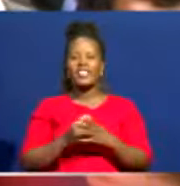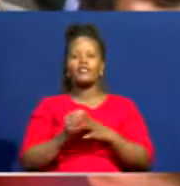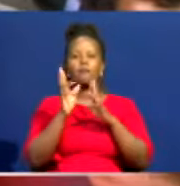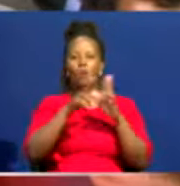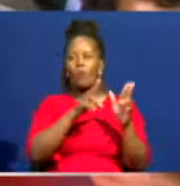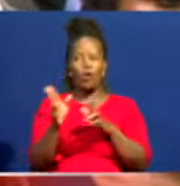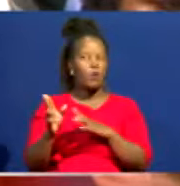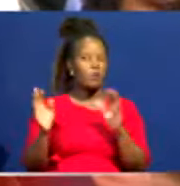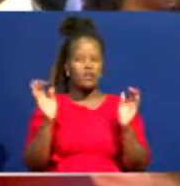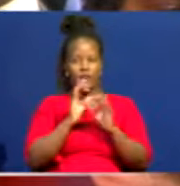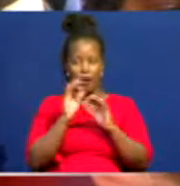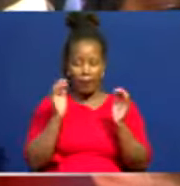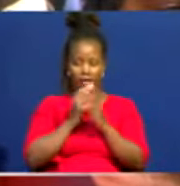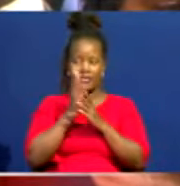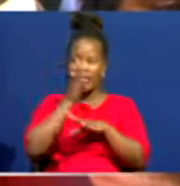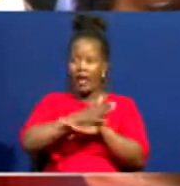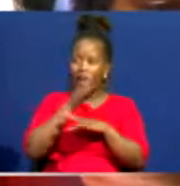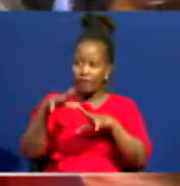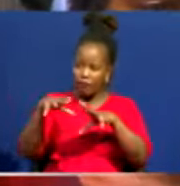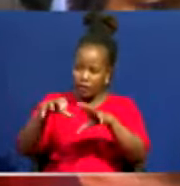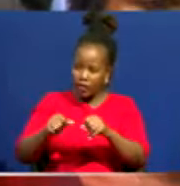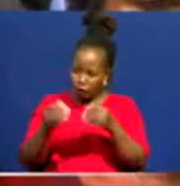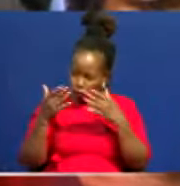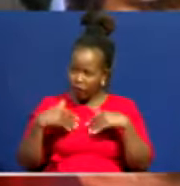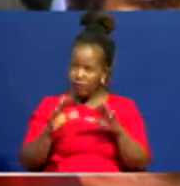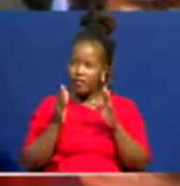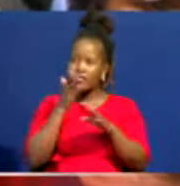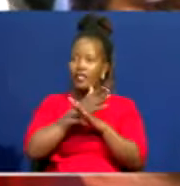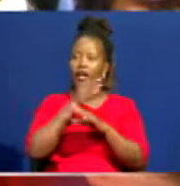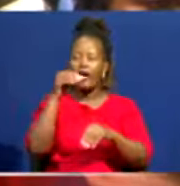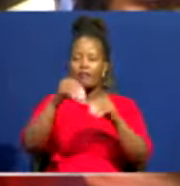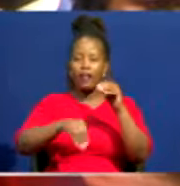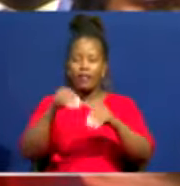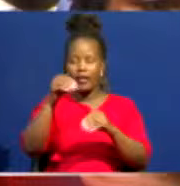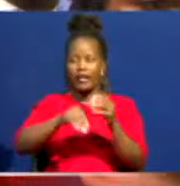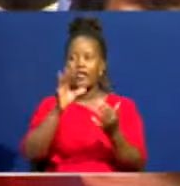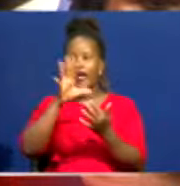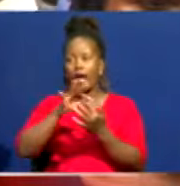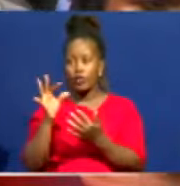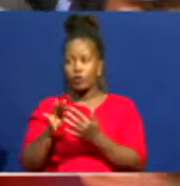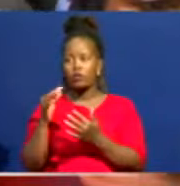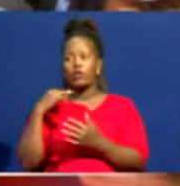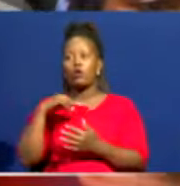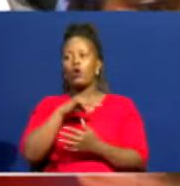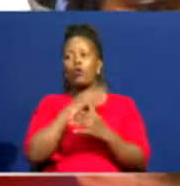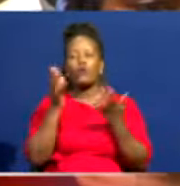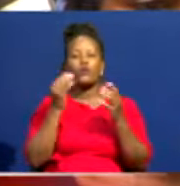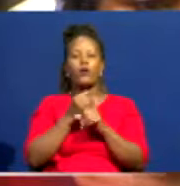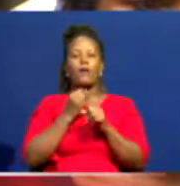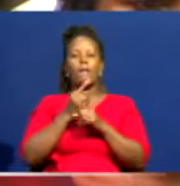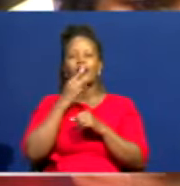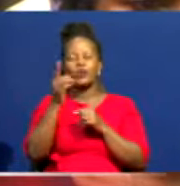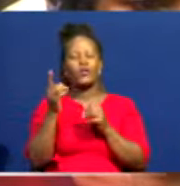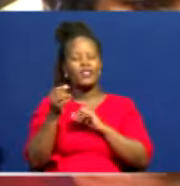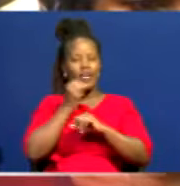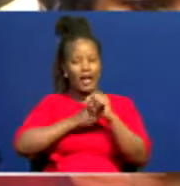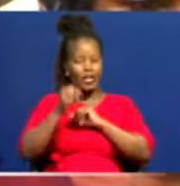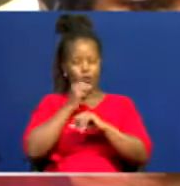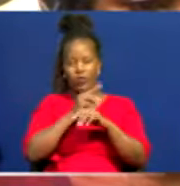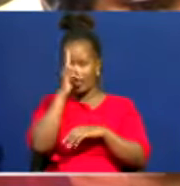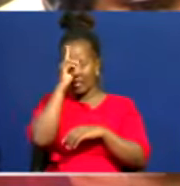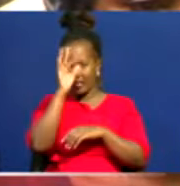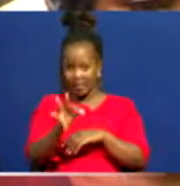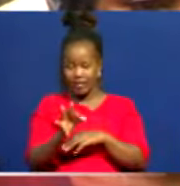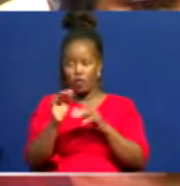usual once we take over this office upon election. We will be pushy, we will be consequential, we will